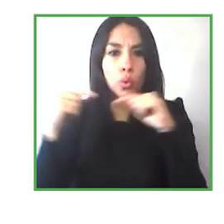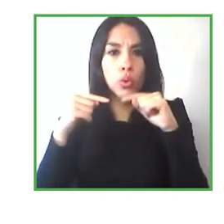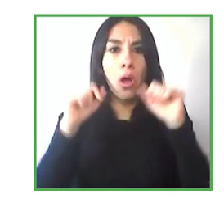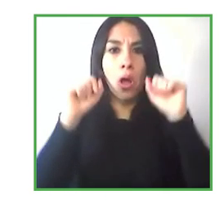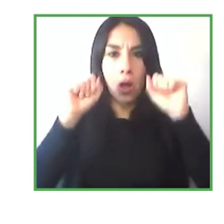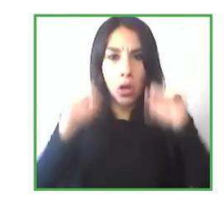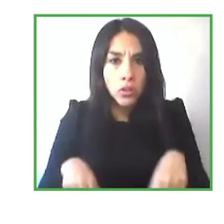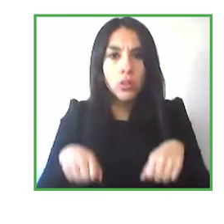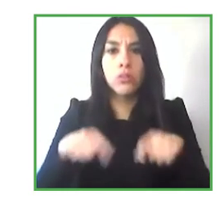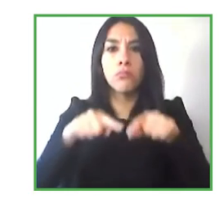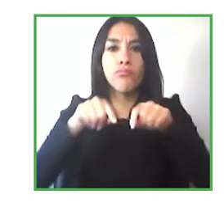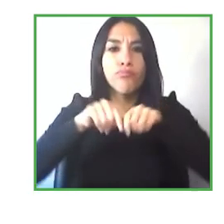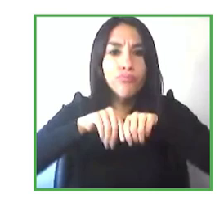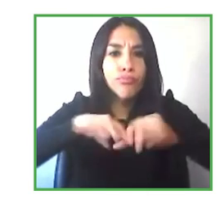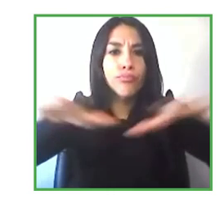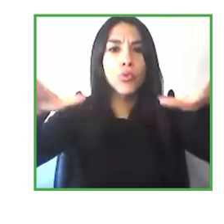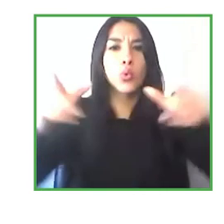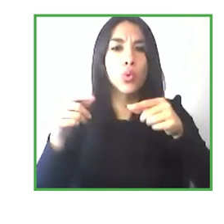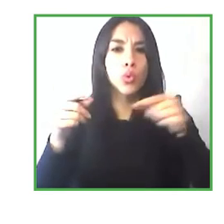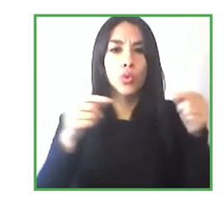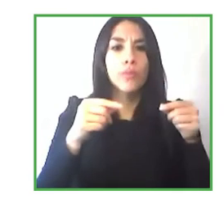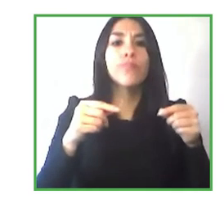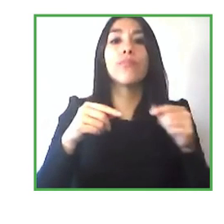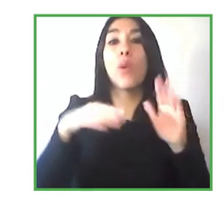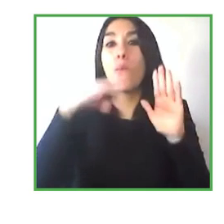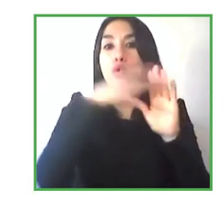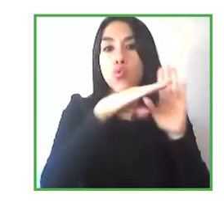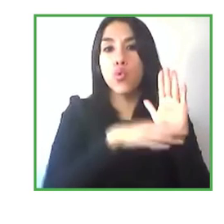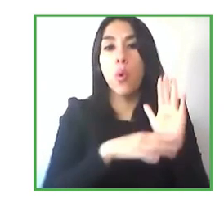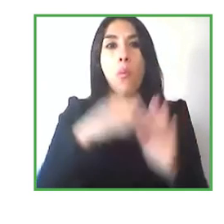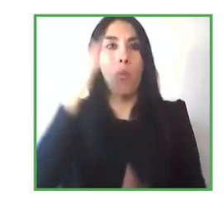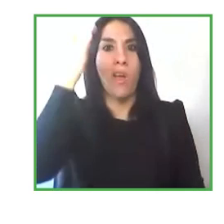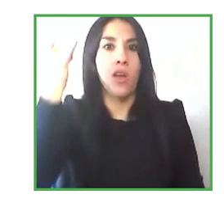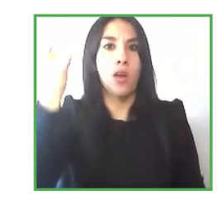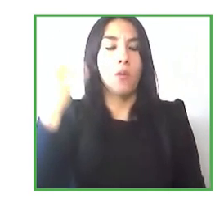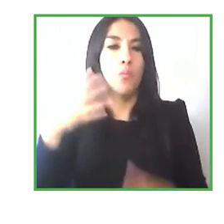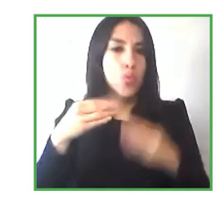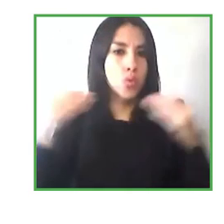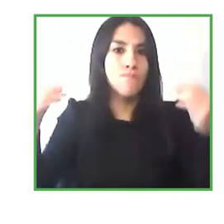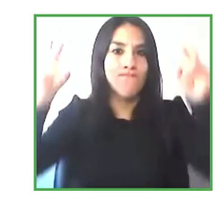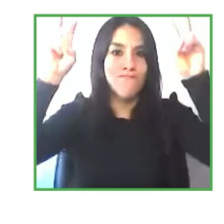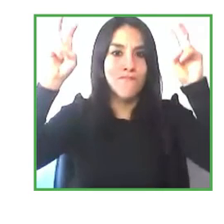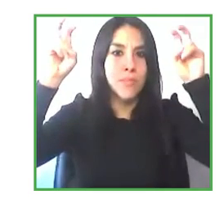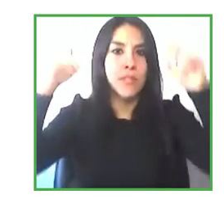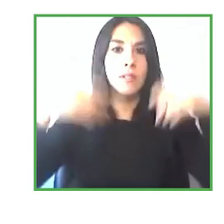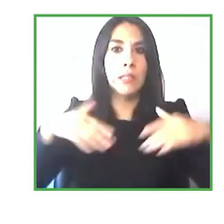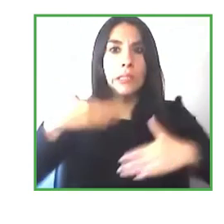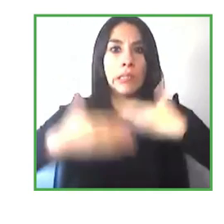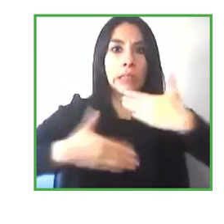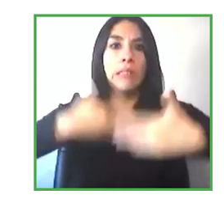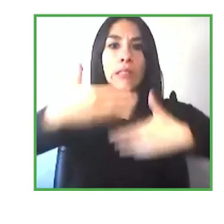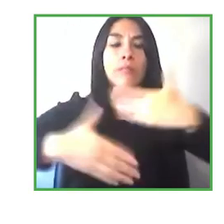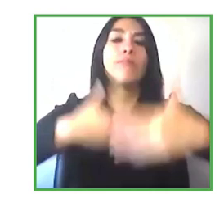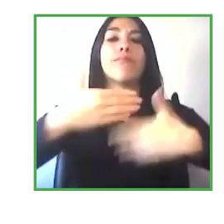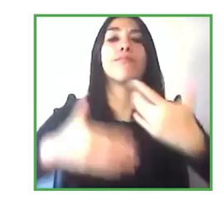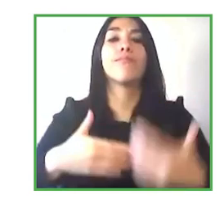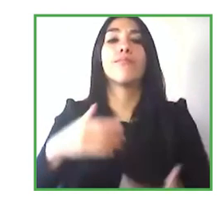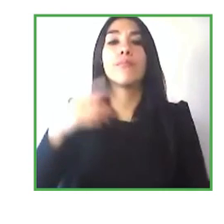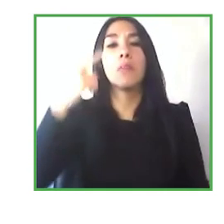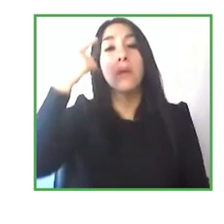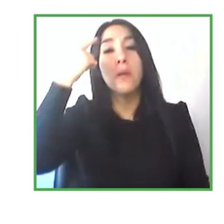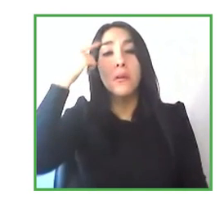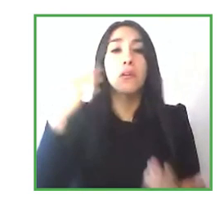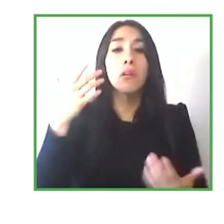it keeps moving. But when we think about the mega trends of the future work, like the digitalization of the economy, which has been accelerated